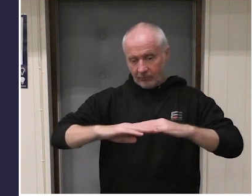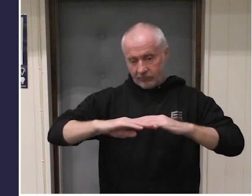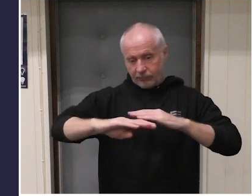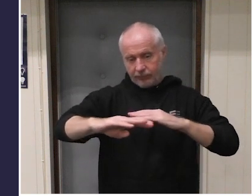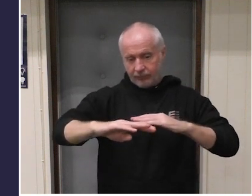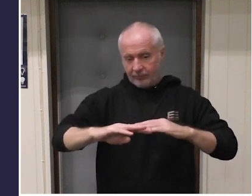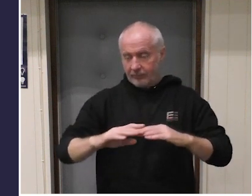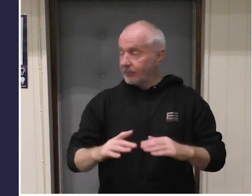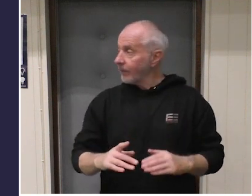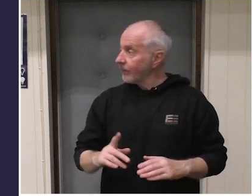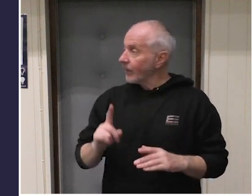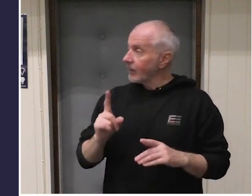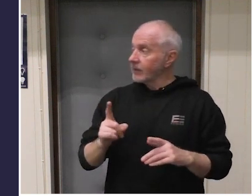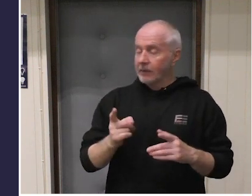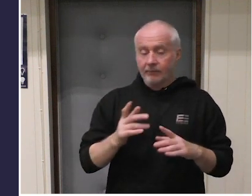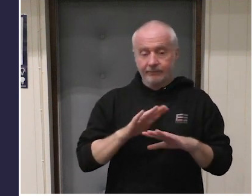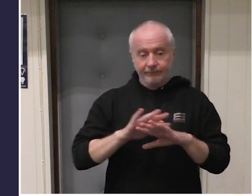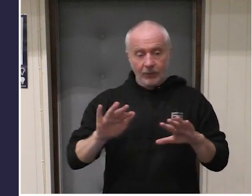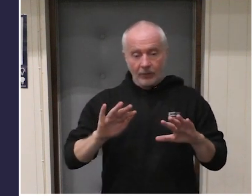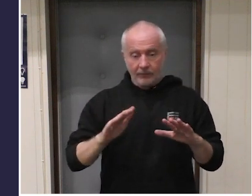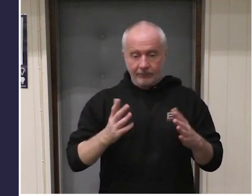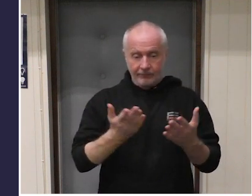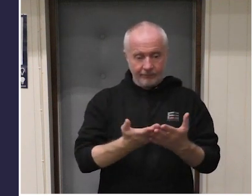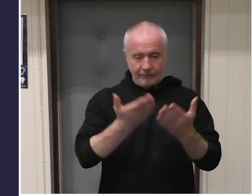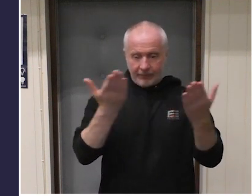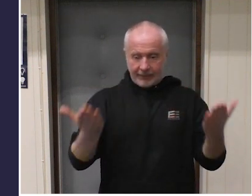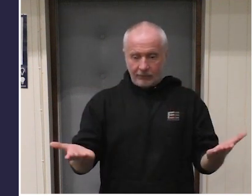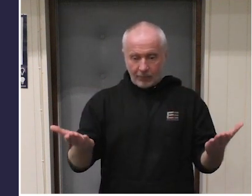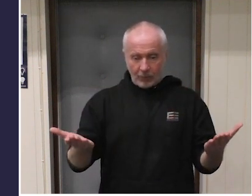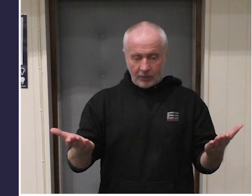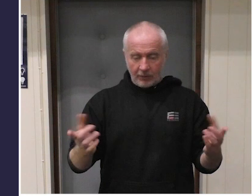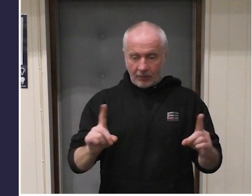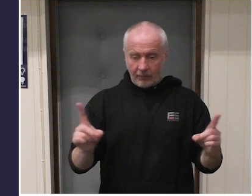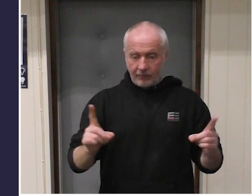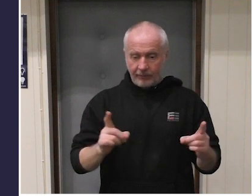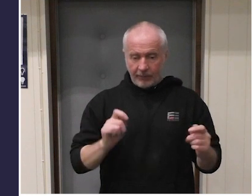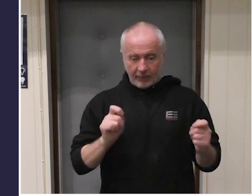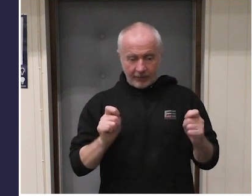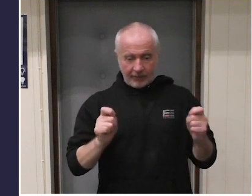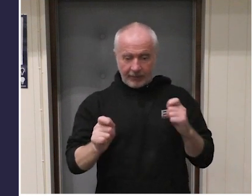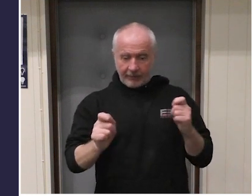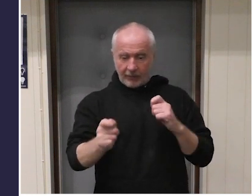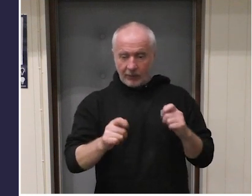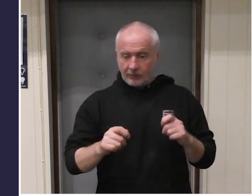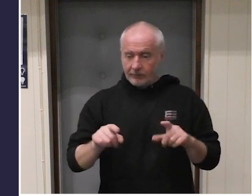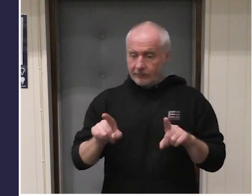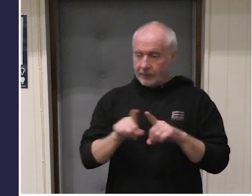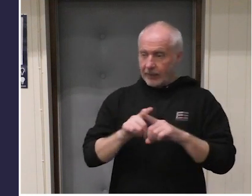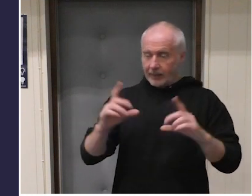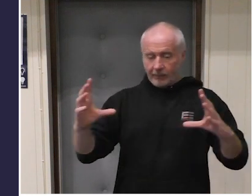null distribution for what evolution has to work with. Okay? Like our constraint, like the spandrels.